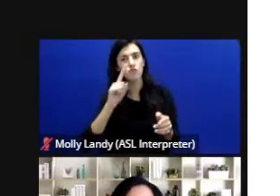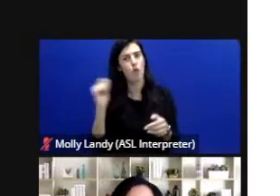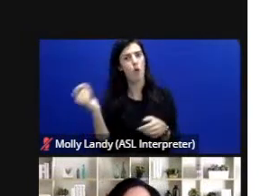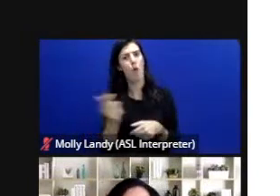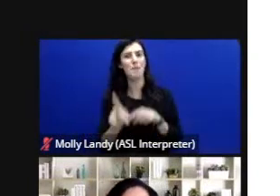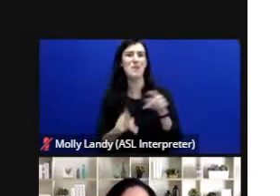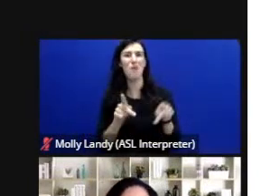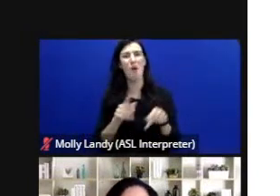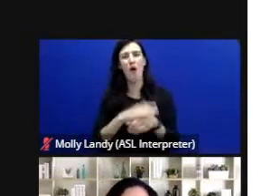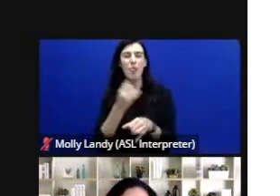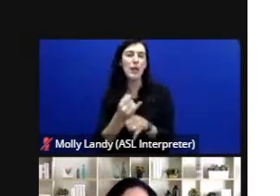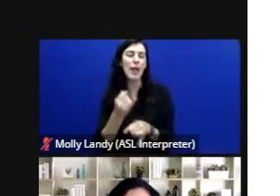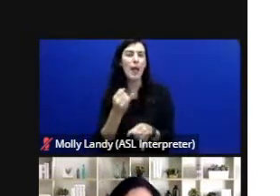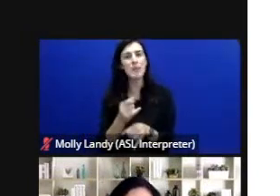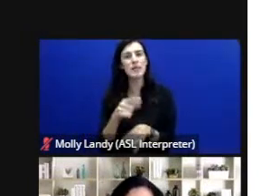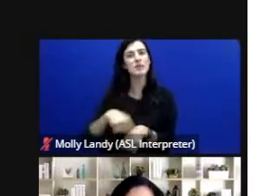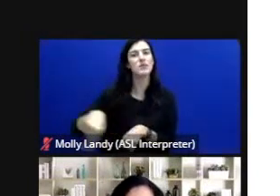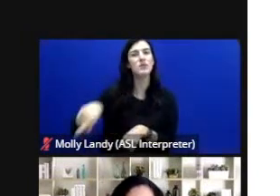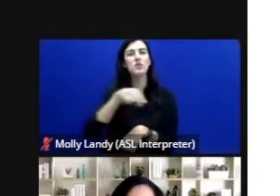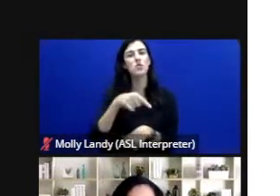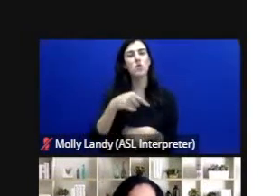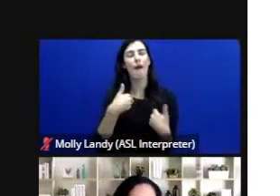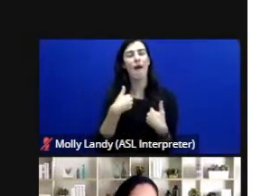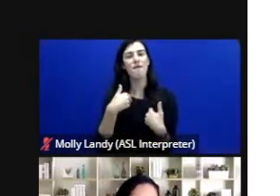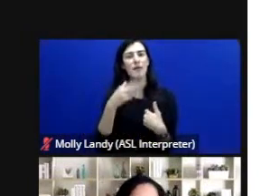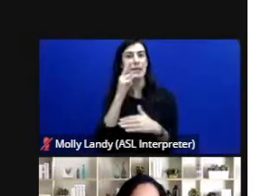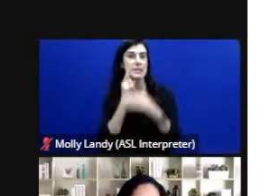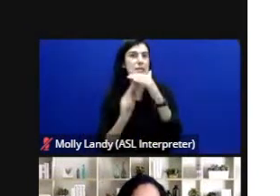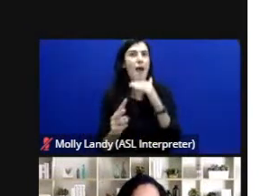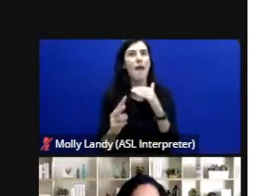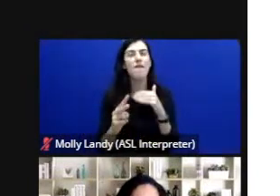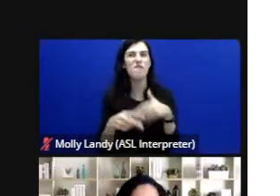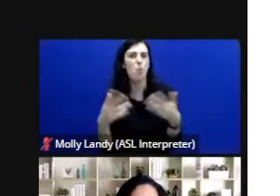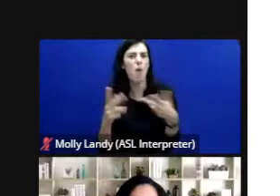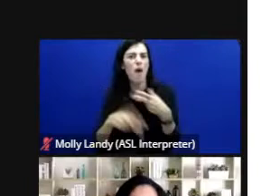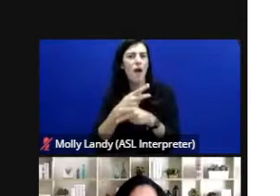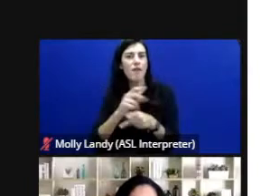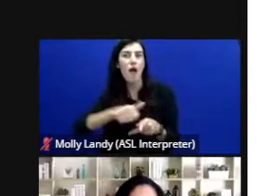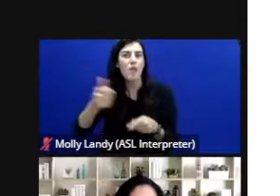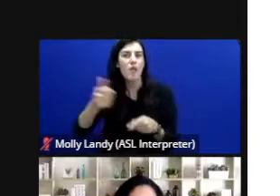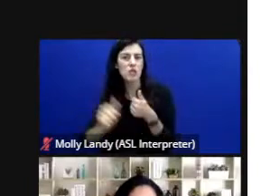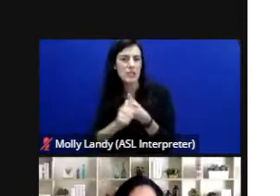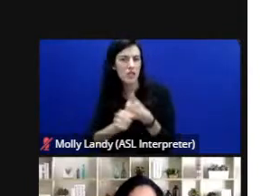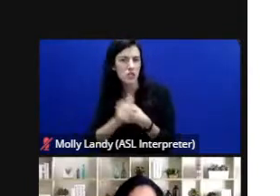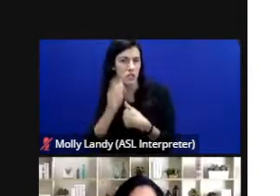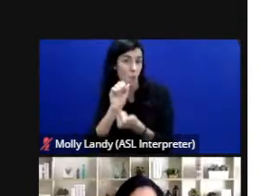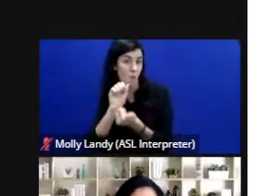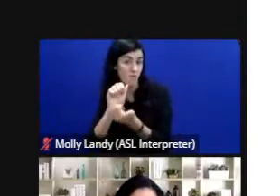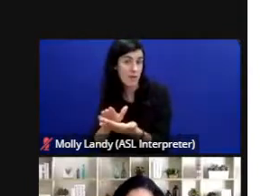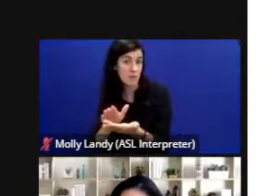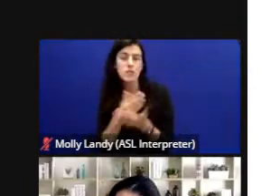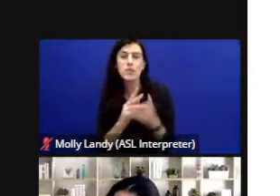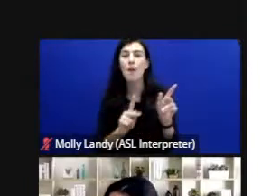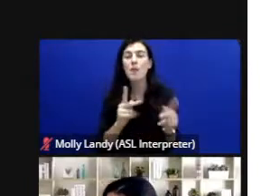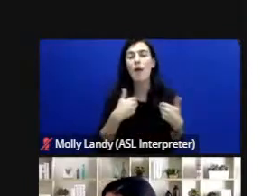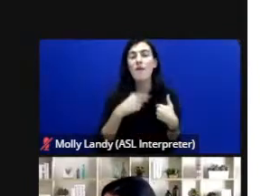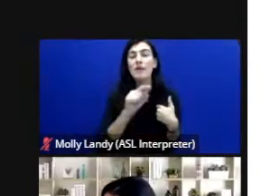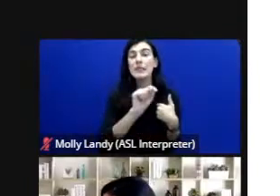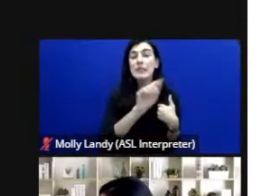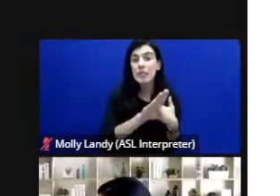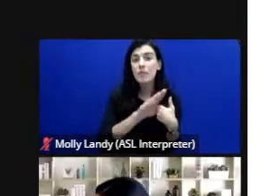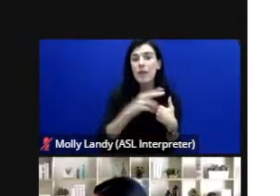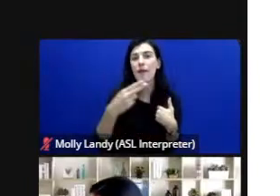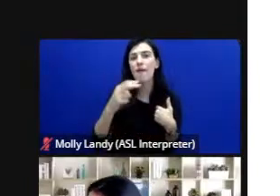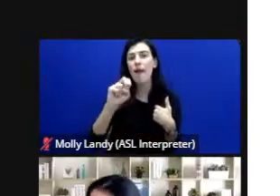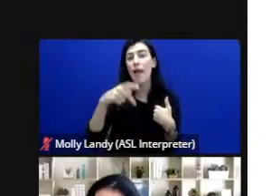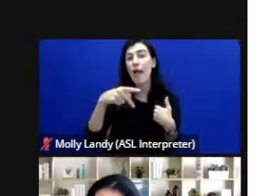have some insight to other dangers we may be facing? We've got people who've got hepatitis and tuberculosis, which also